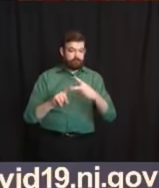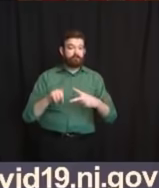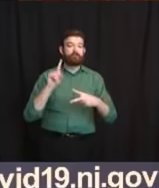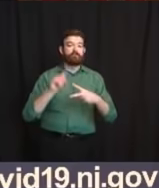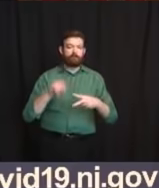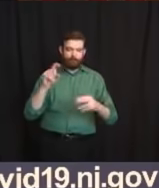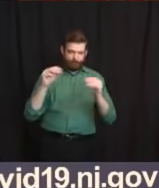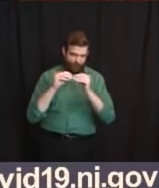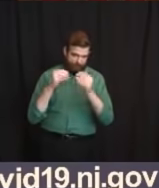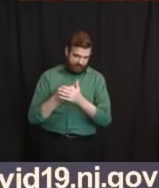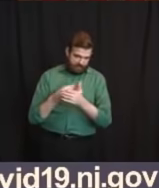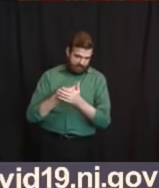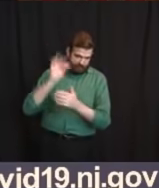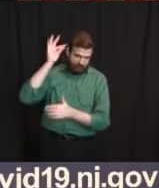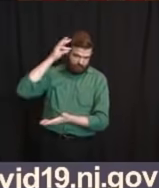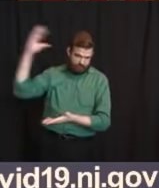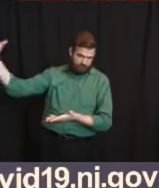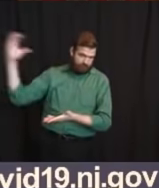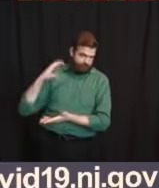support here. There's no